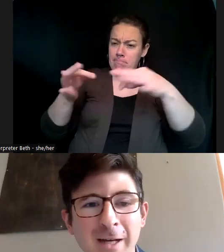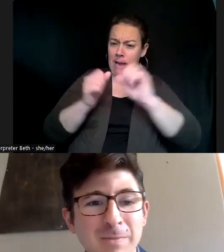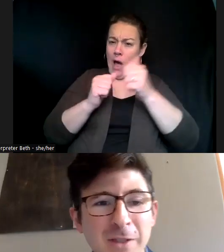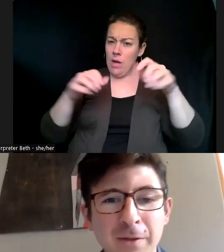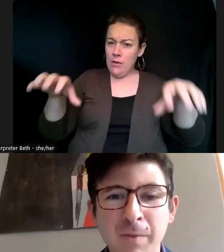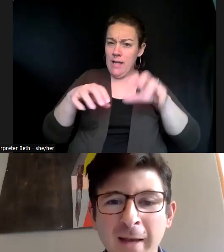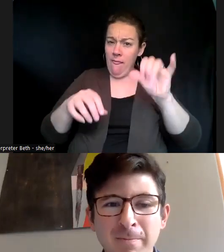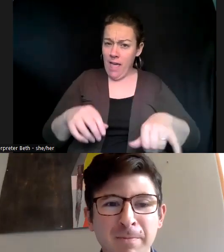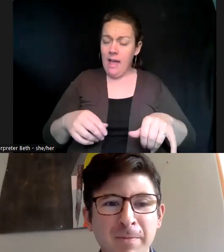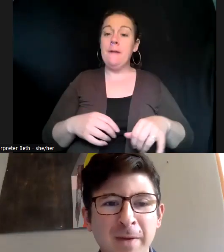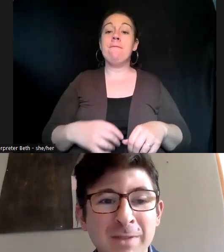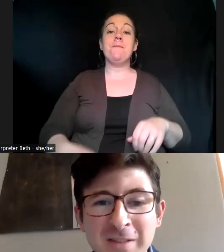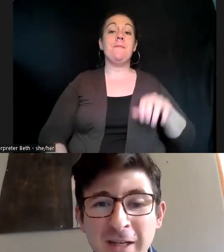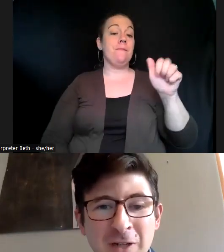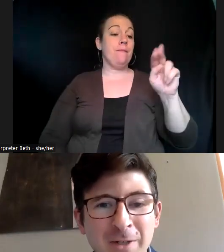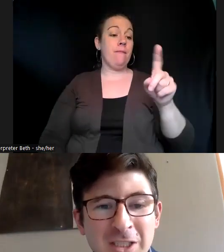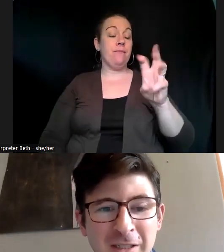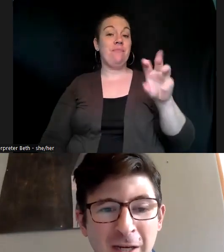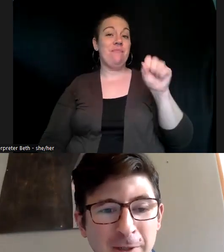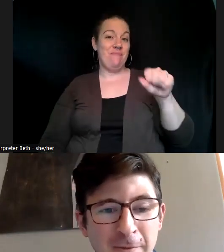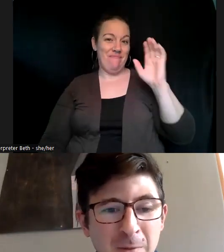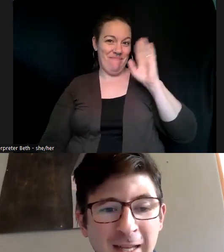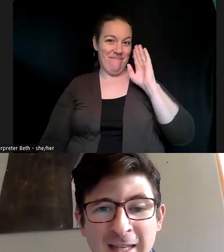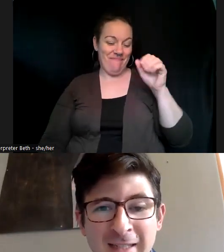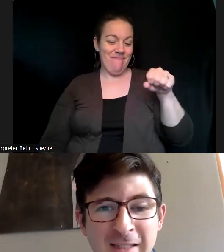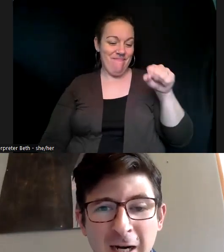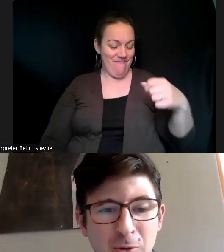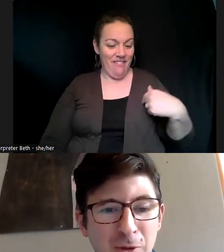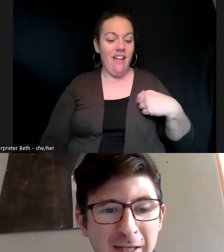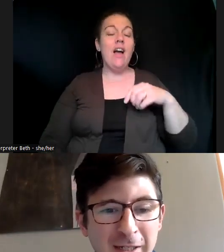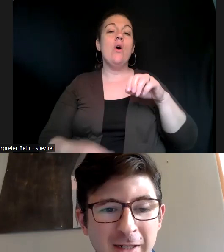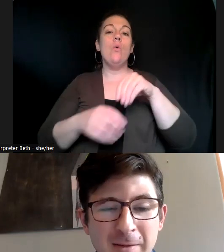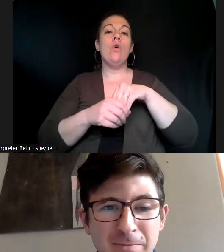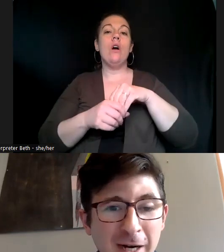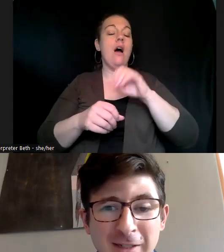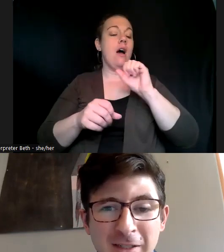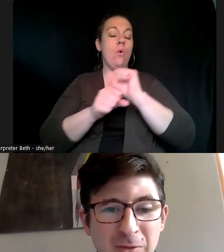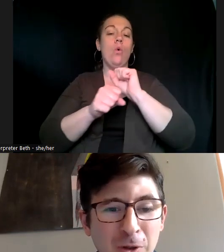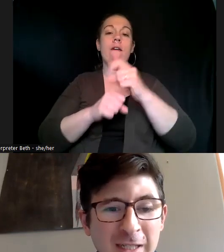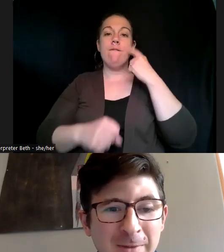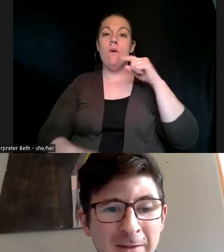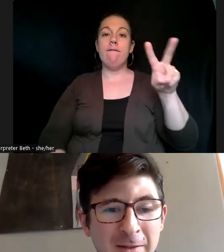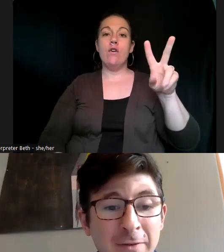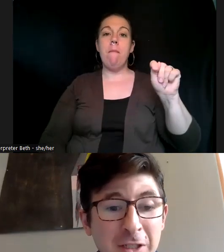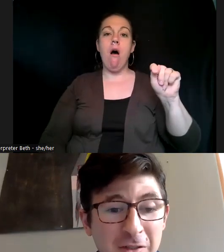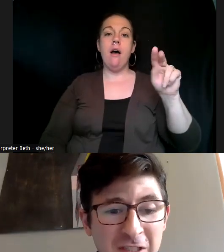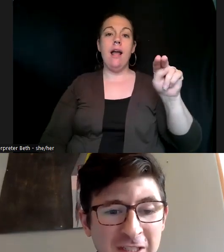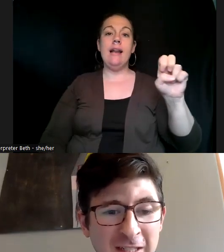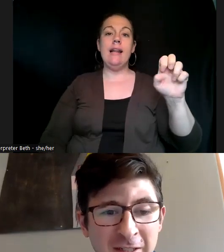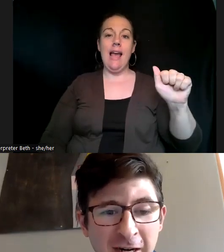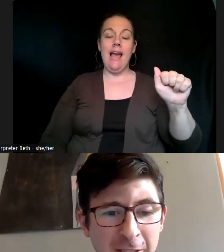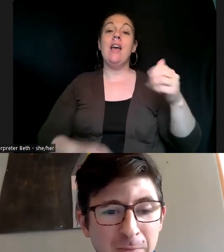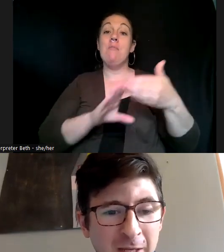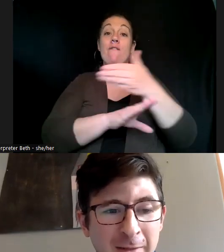you. My name is Andrew Emmerich, and I work for Vermont NEA as the ARP coordinator. Prior to this role, I spent 11 years